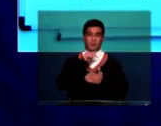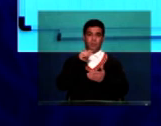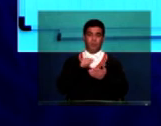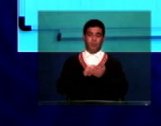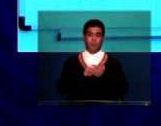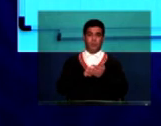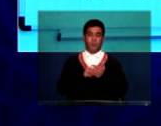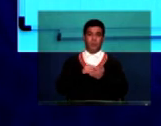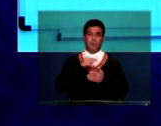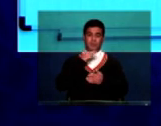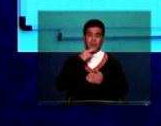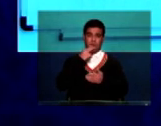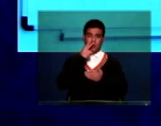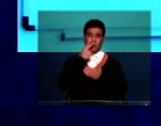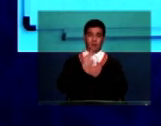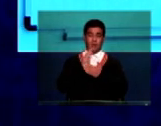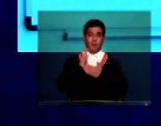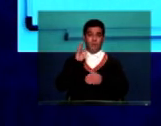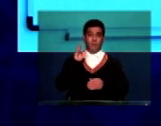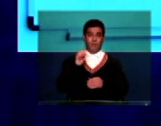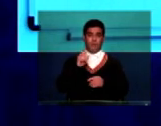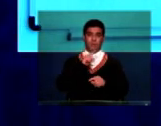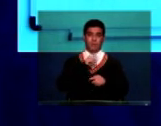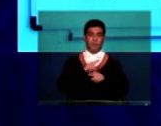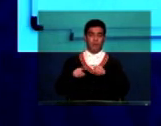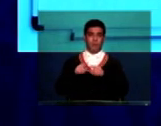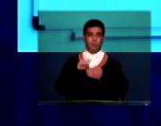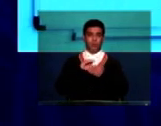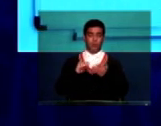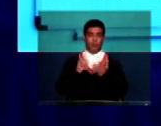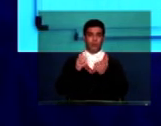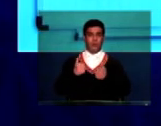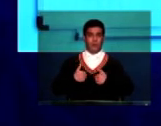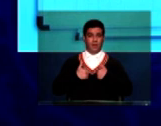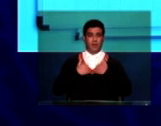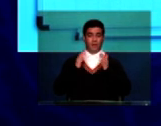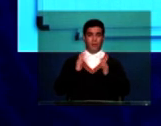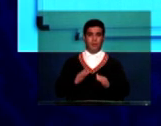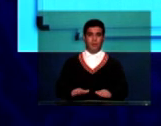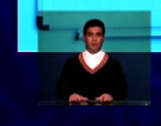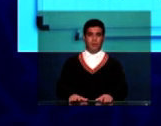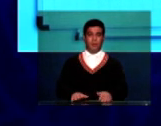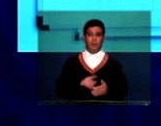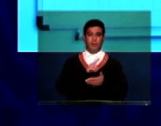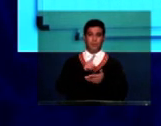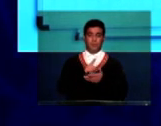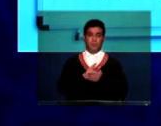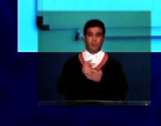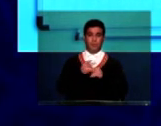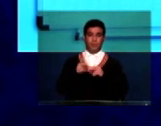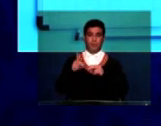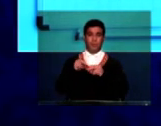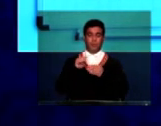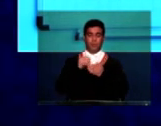Savollarimizga diqqatingizni qarating va tezkorlik bilan yozib olishga harakat qiling. Albatta, ularni